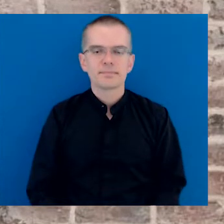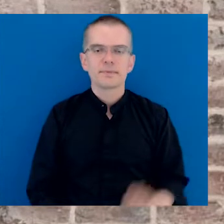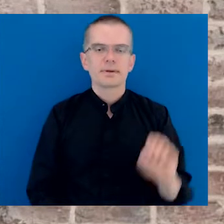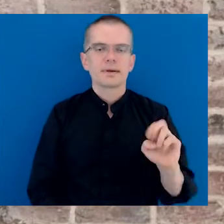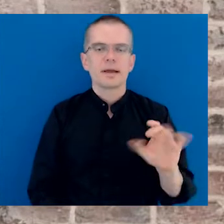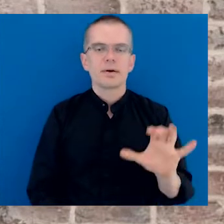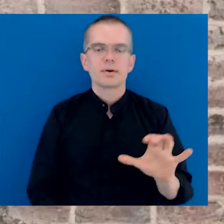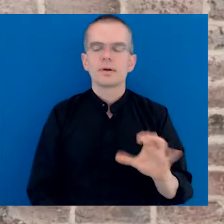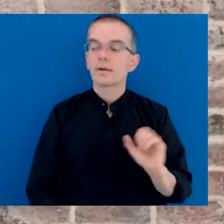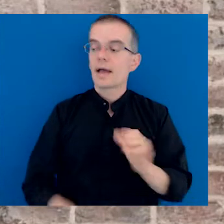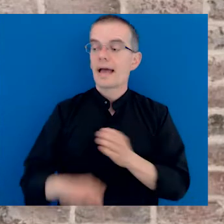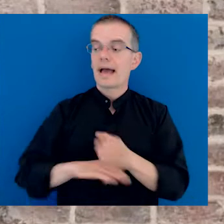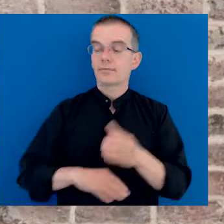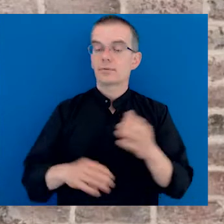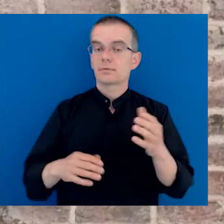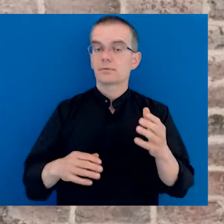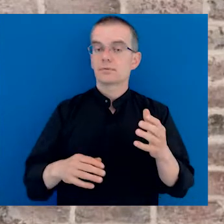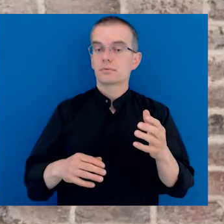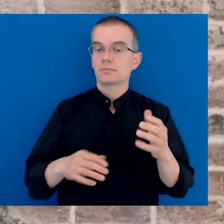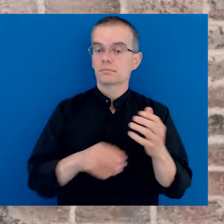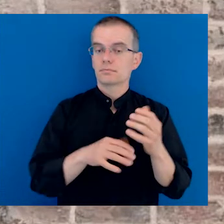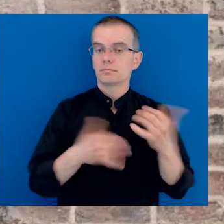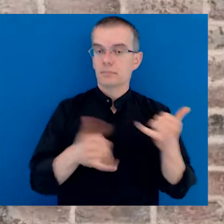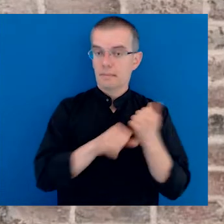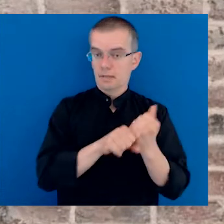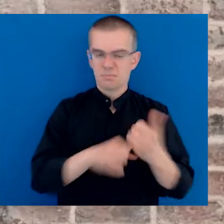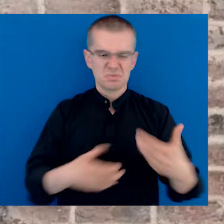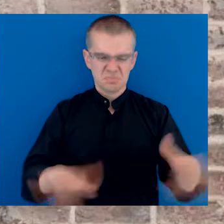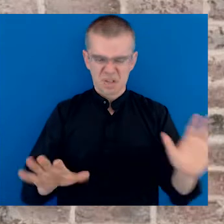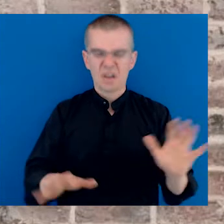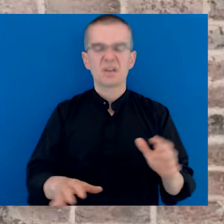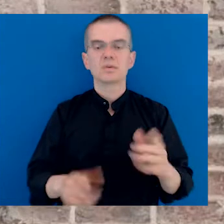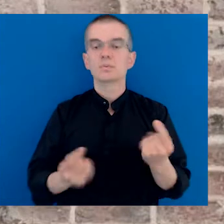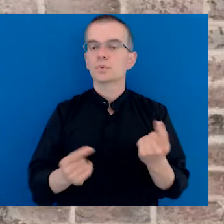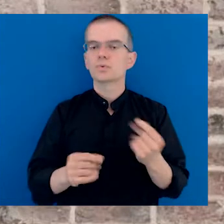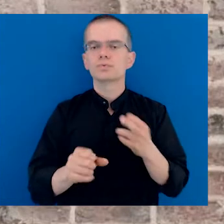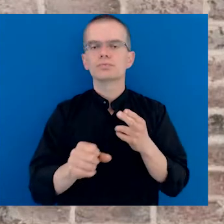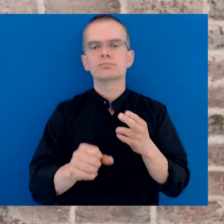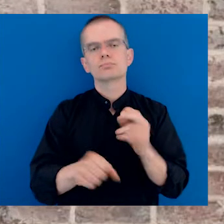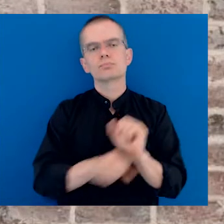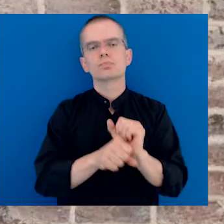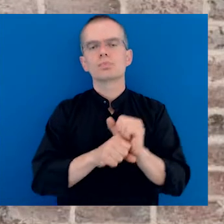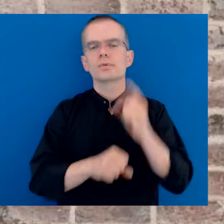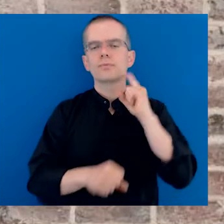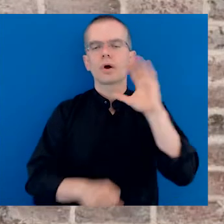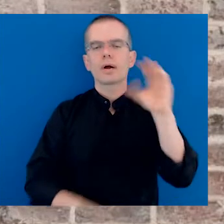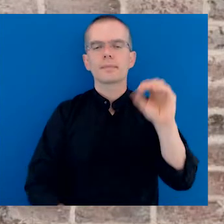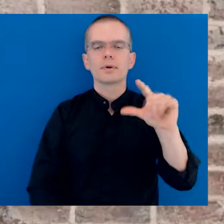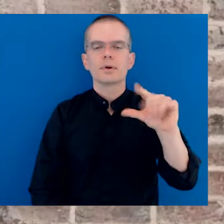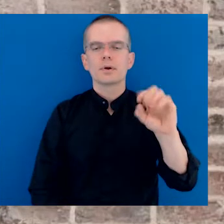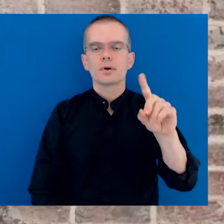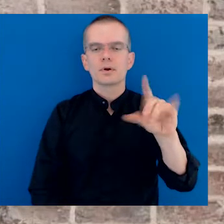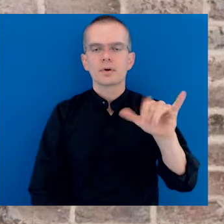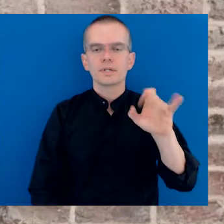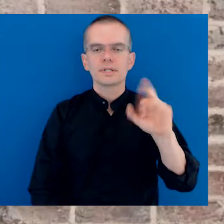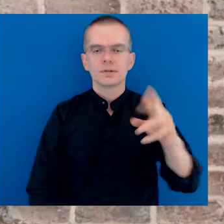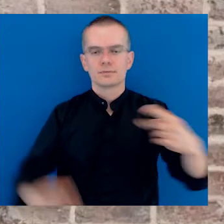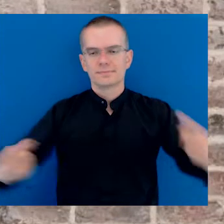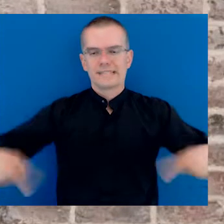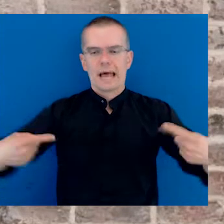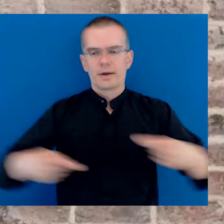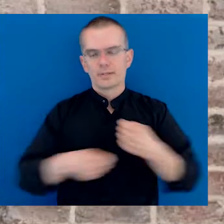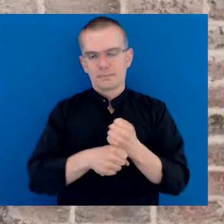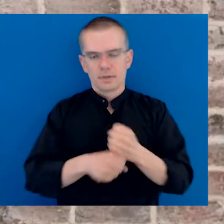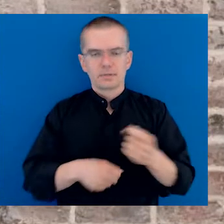learned later, he went to work for a Goodyear in Akron, and they had a lot of deaf workers there. And they